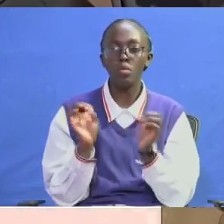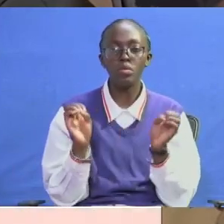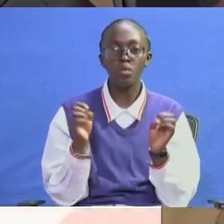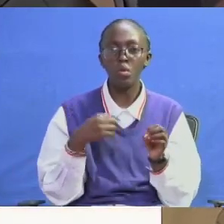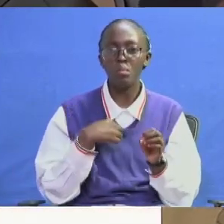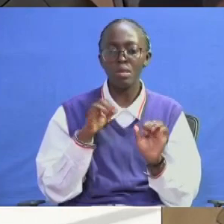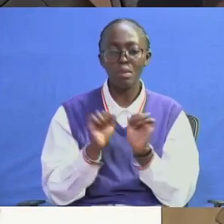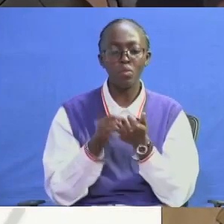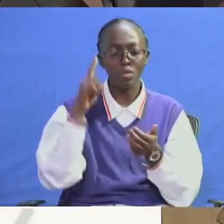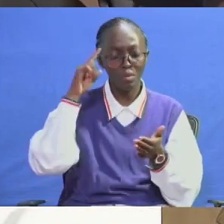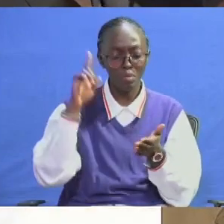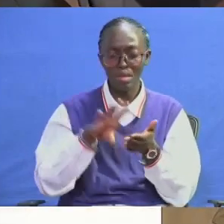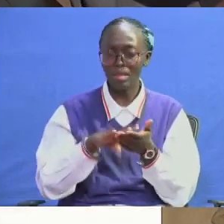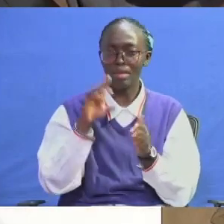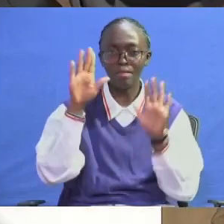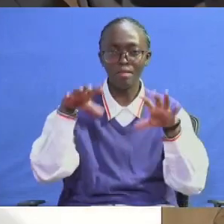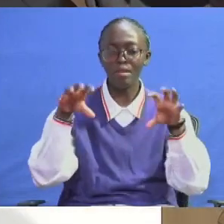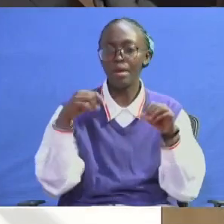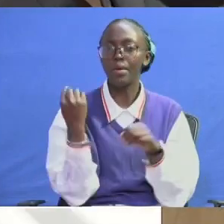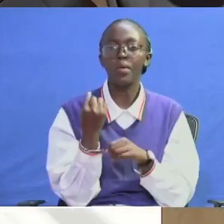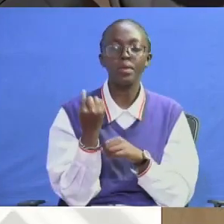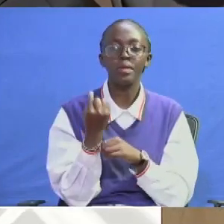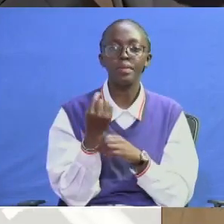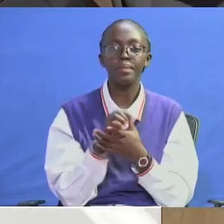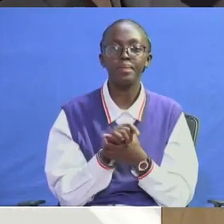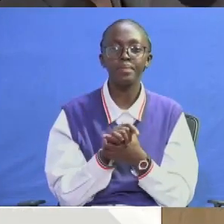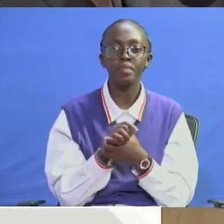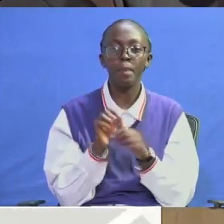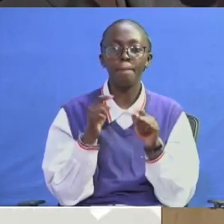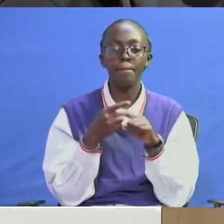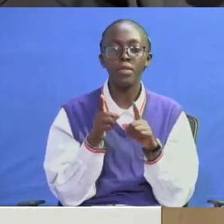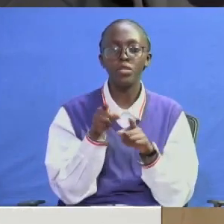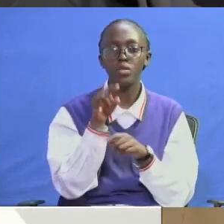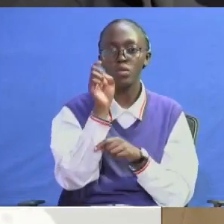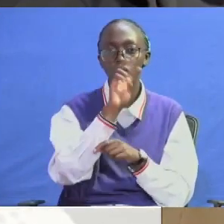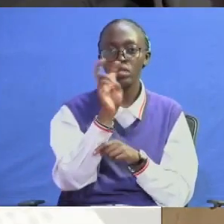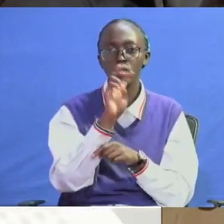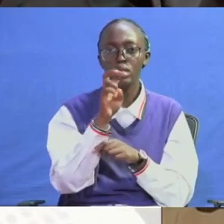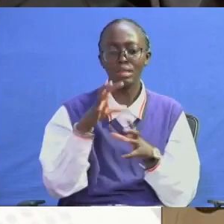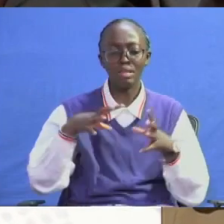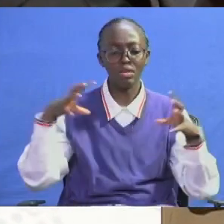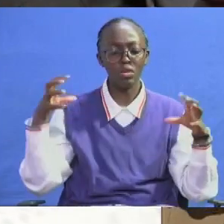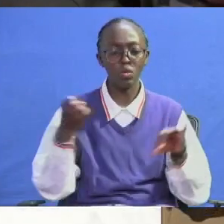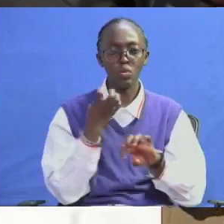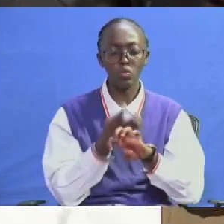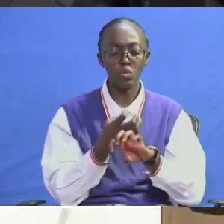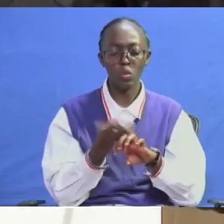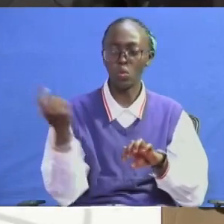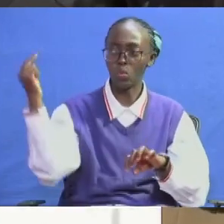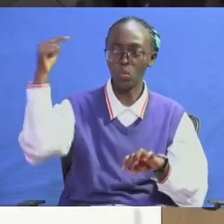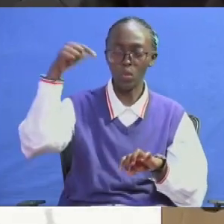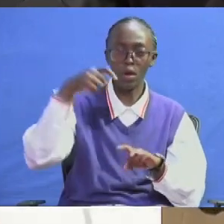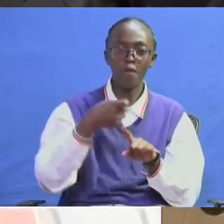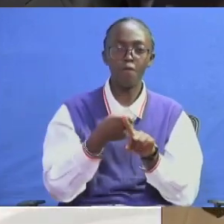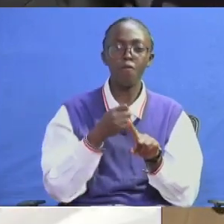believe it is just rain. I don't know exactly what happened, but you can see the huge rocks that have come down tumbling from